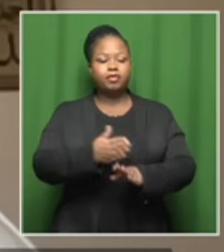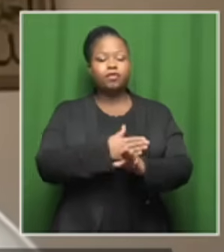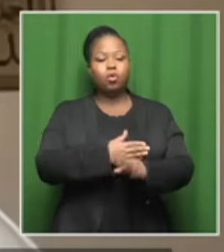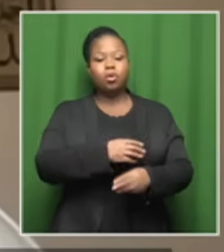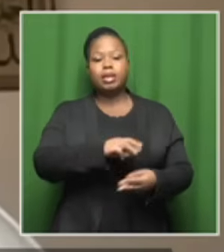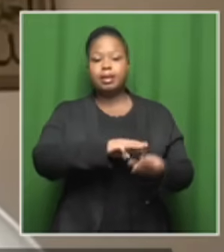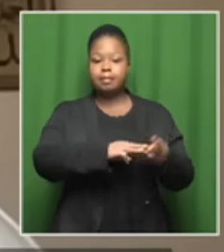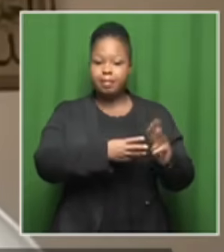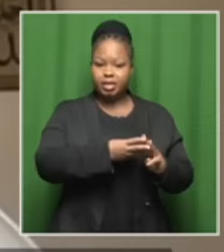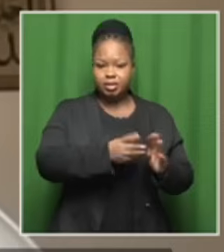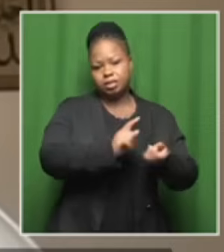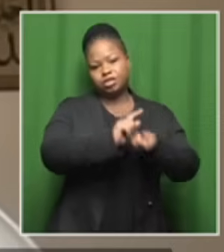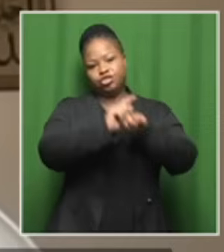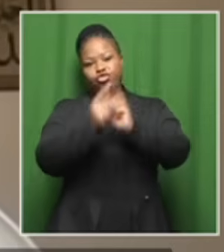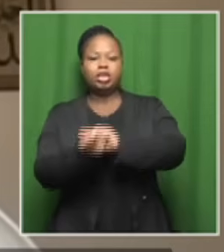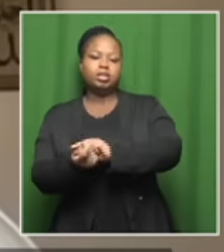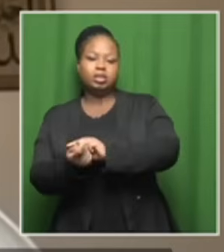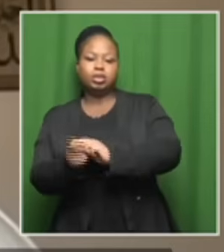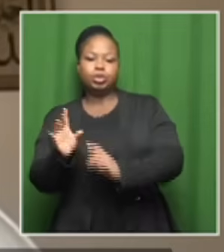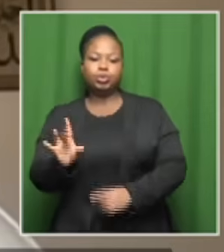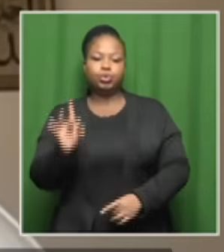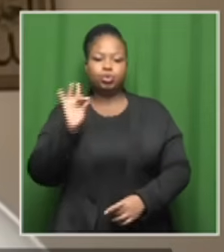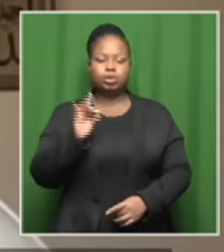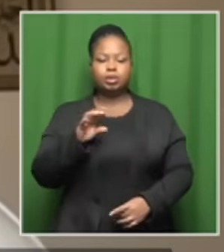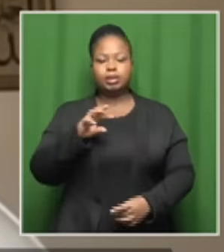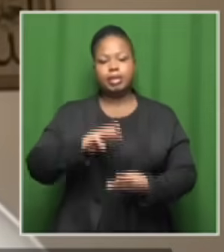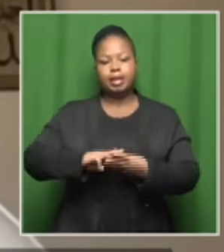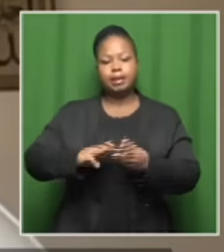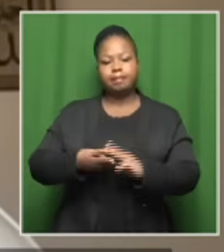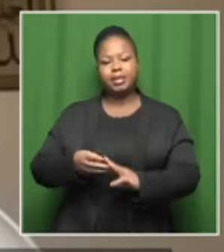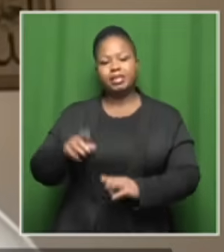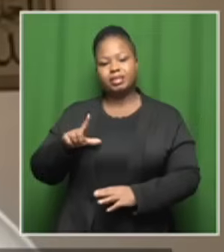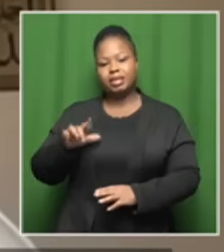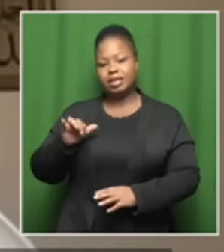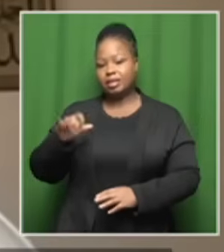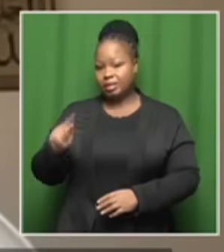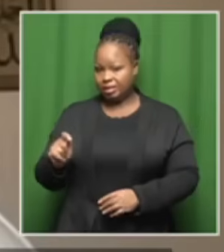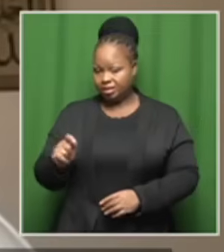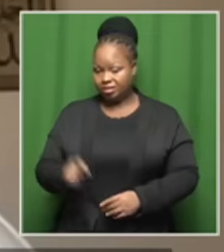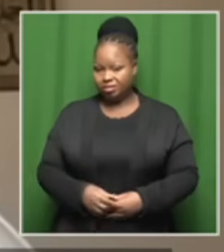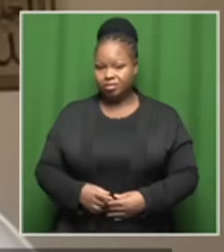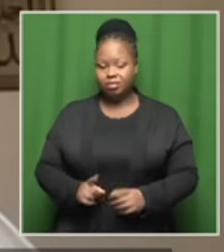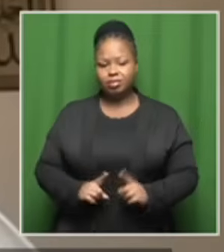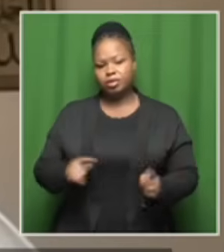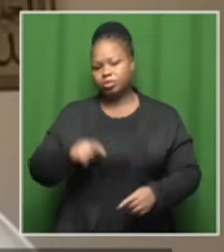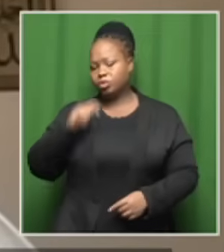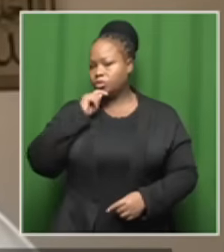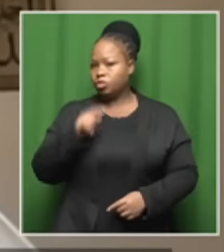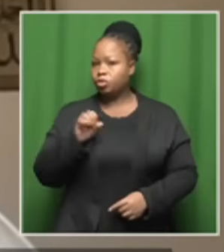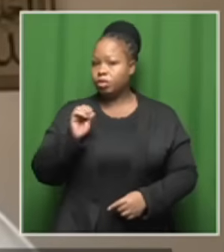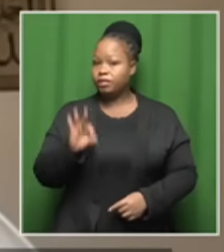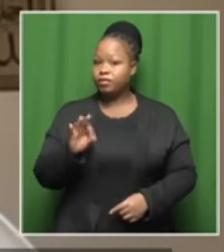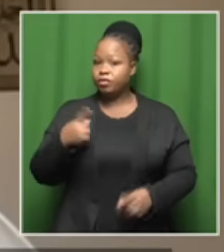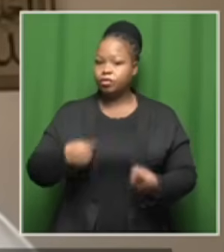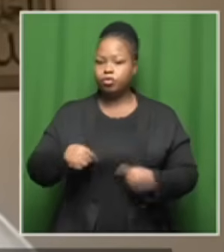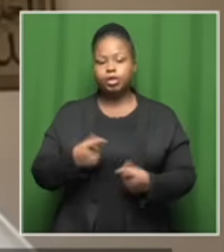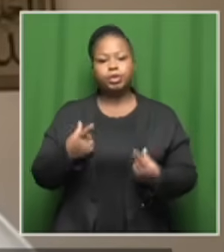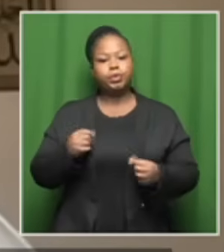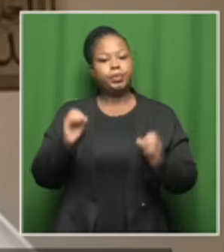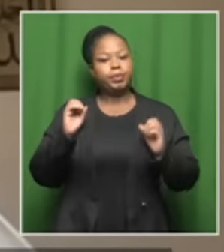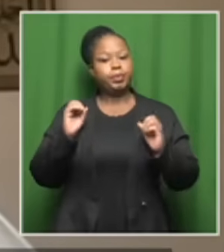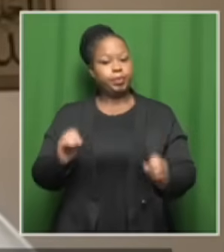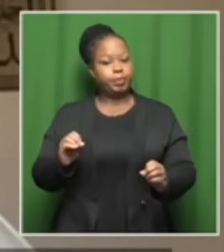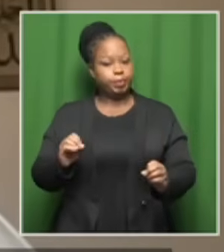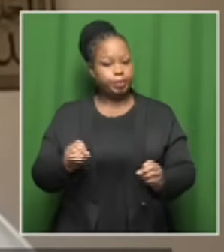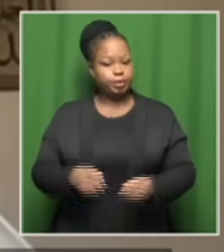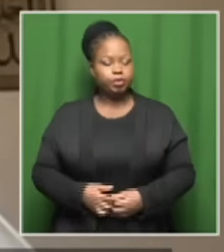literacy. The real issue is, if we do nothing about it, if let's assume